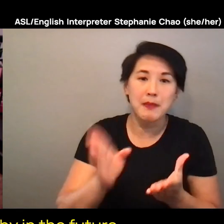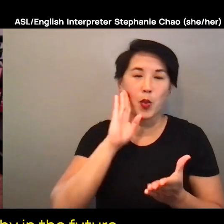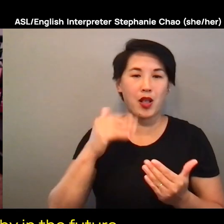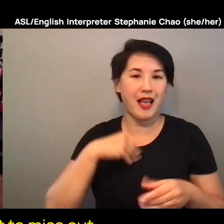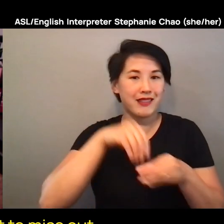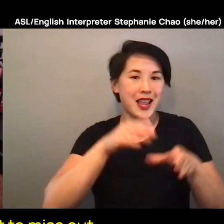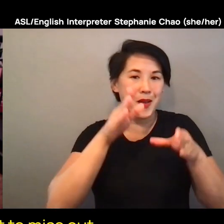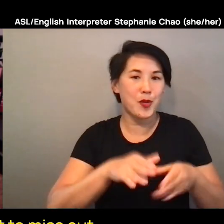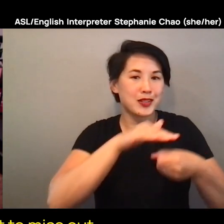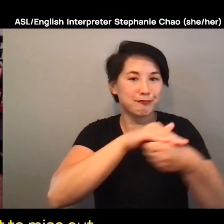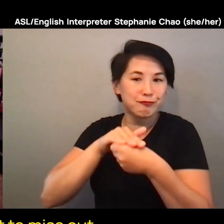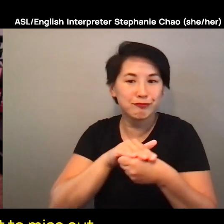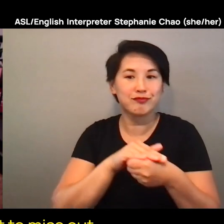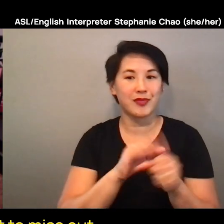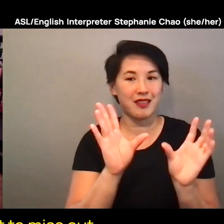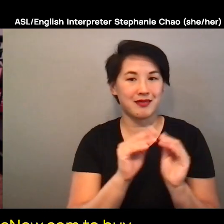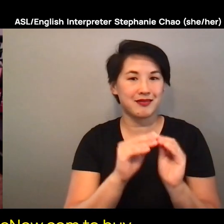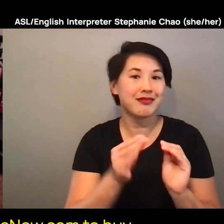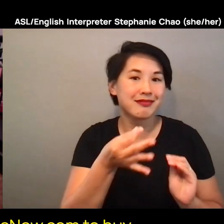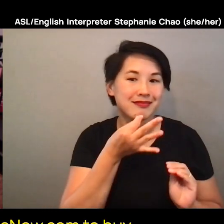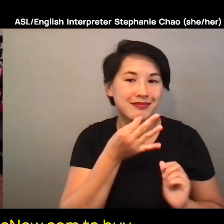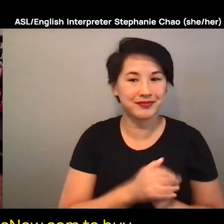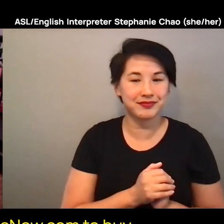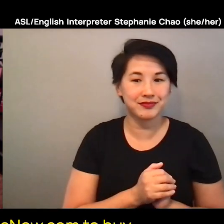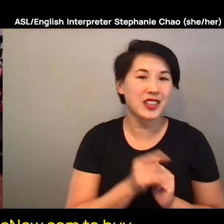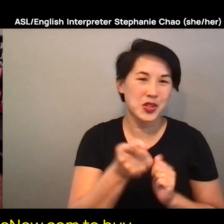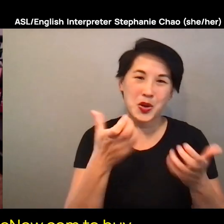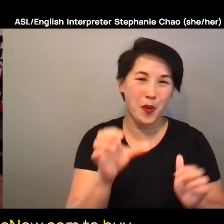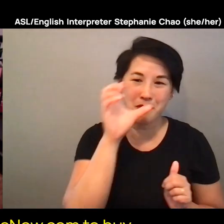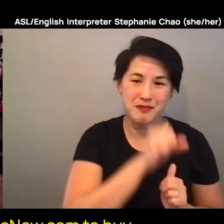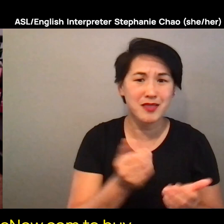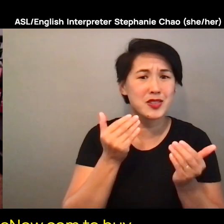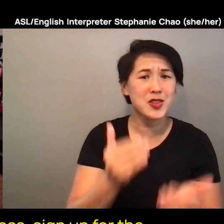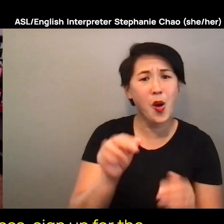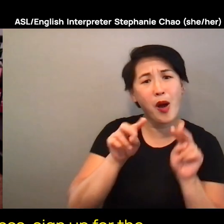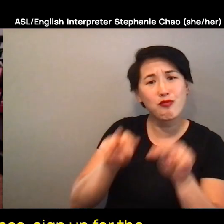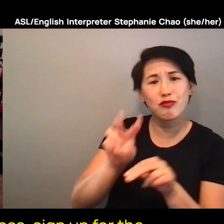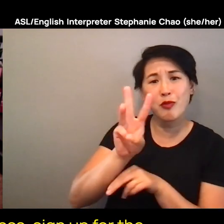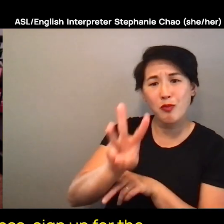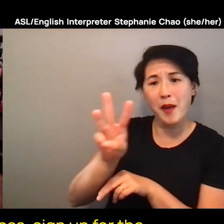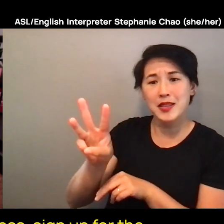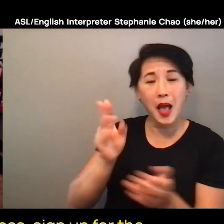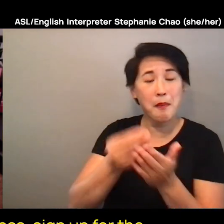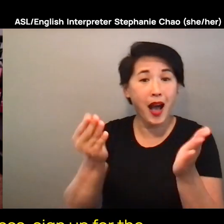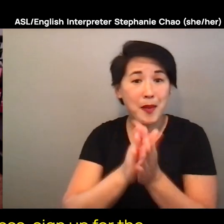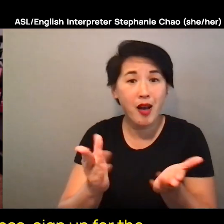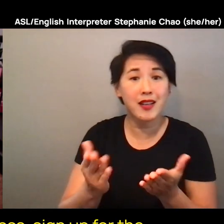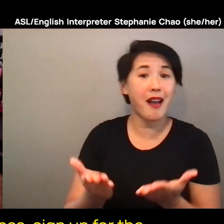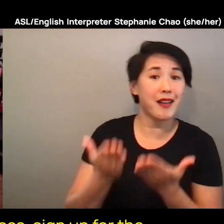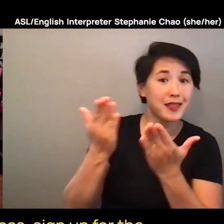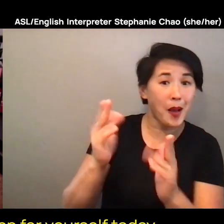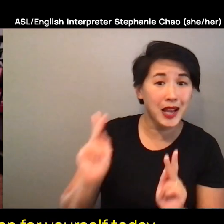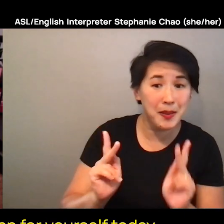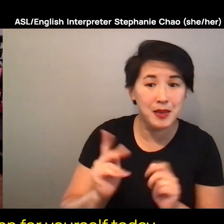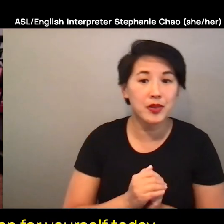future, so you don't want to miss out. Please visit bethebossnow.com to buy the book, nominate a boss, sign